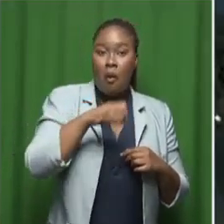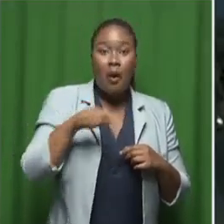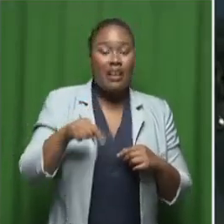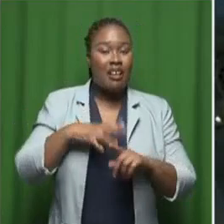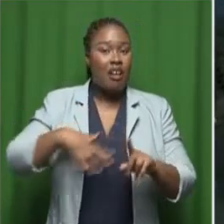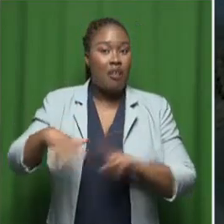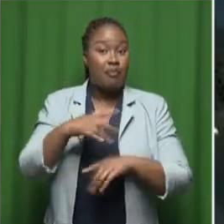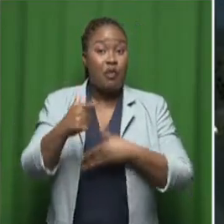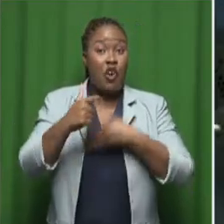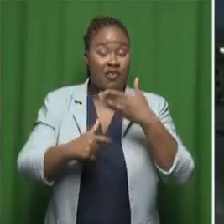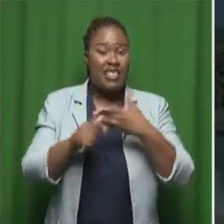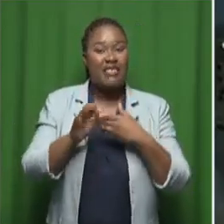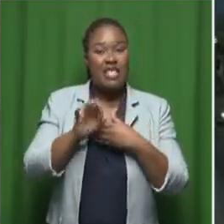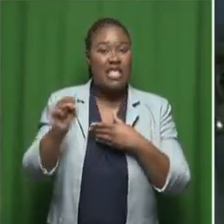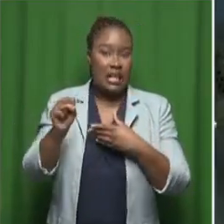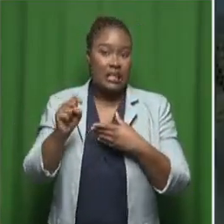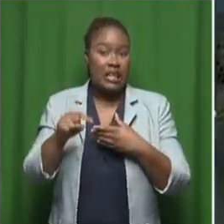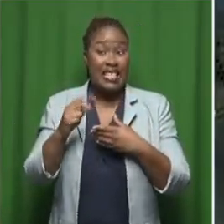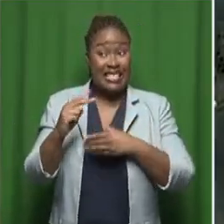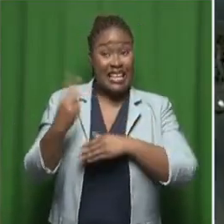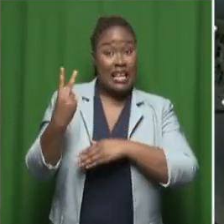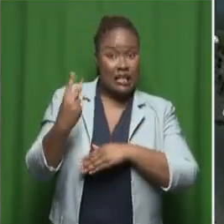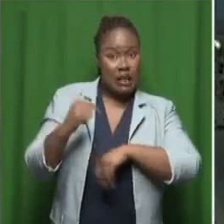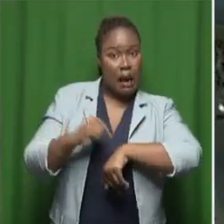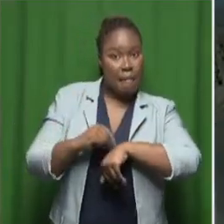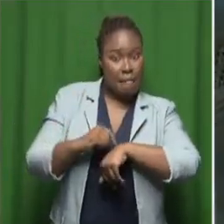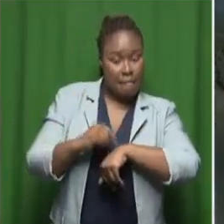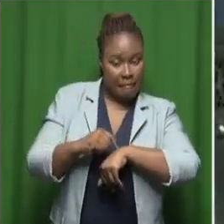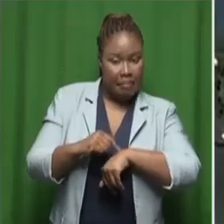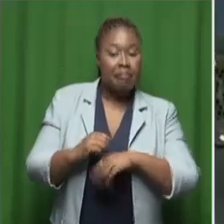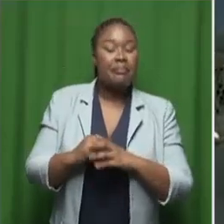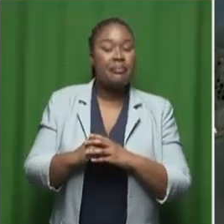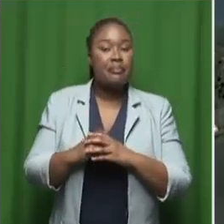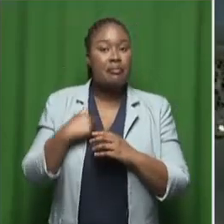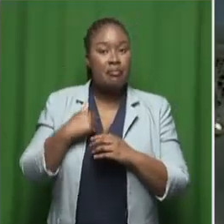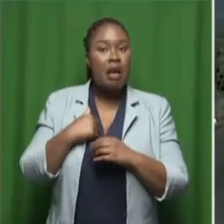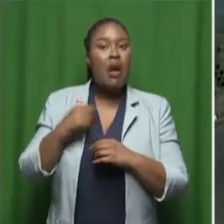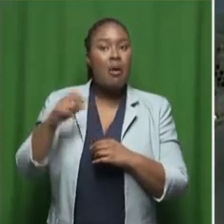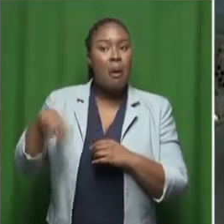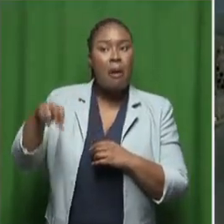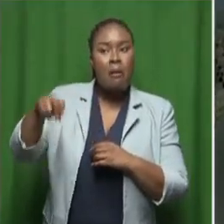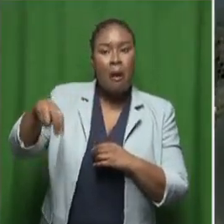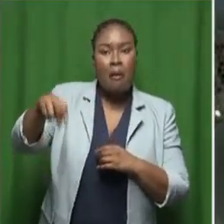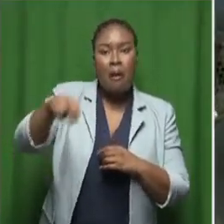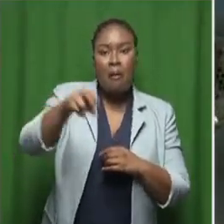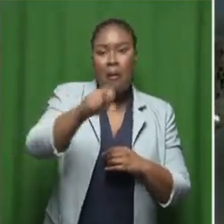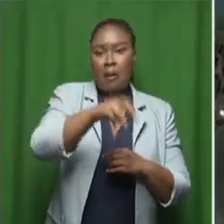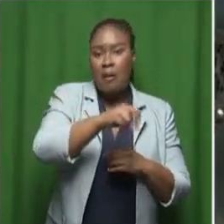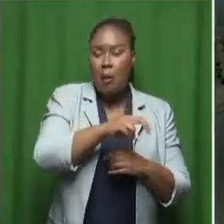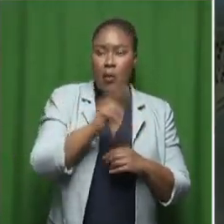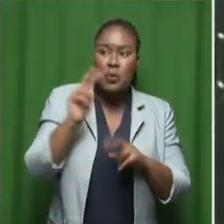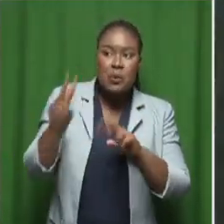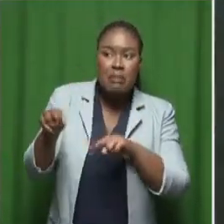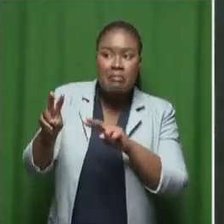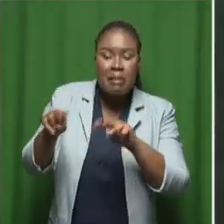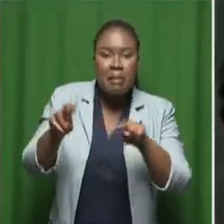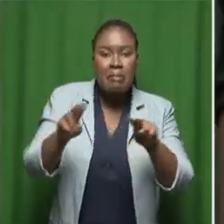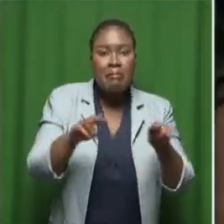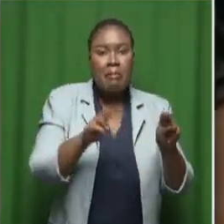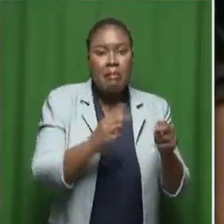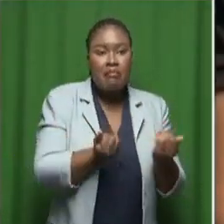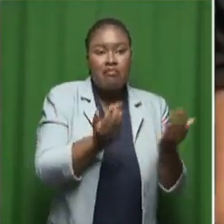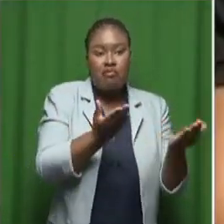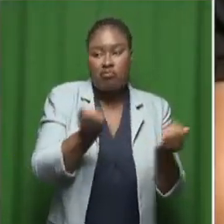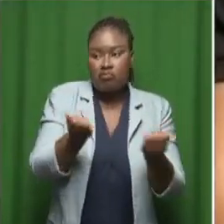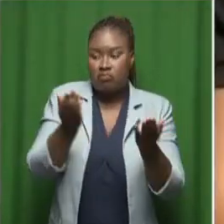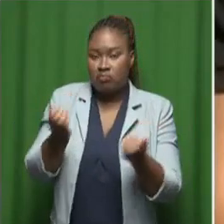second edition of the investment conference, and just taking a walk about to see what is on offer. Now, if you saw our promo